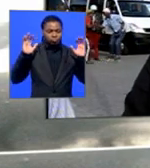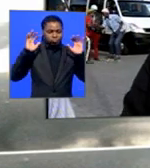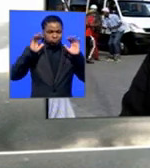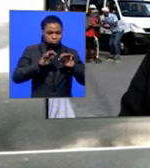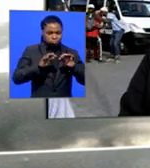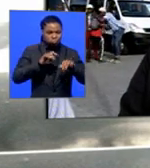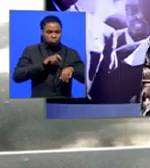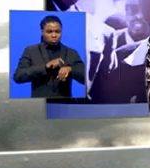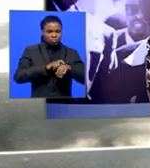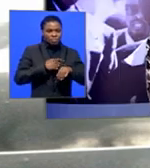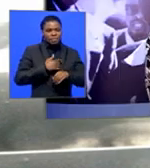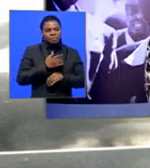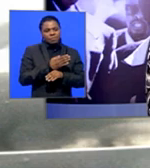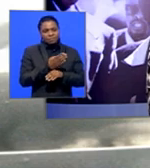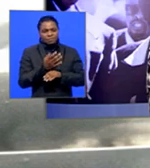dae.